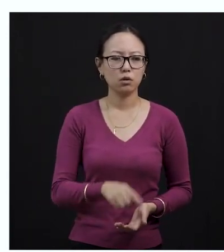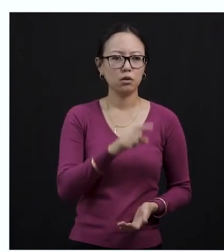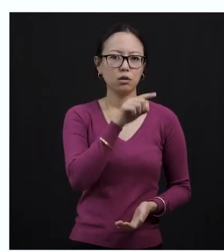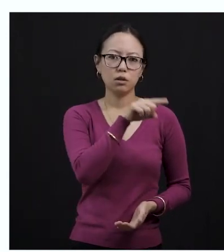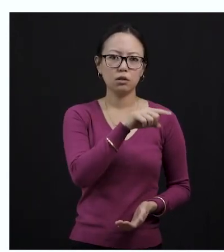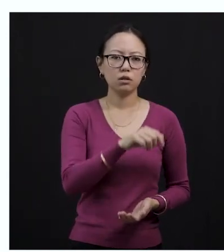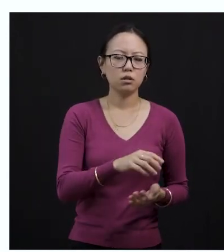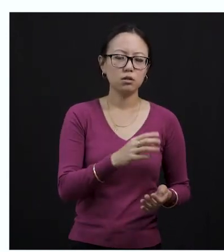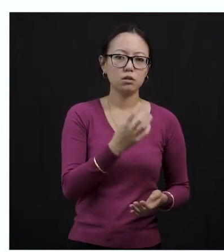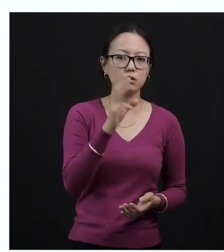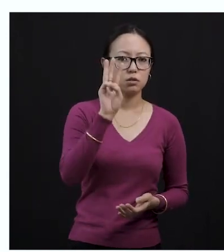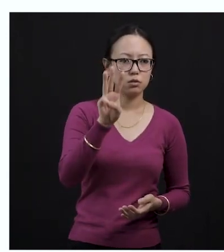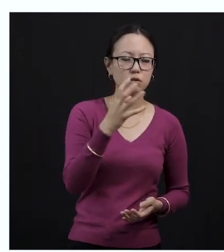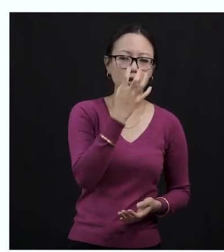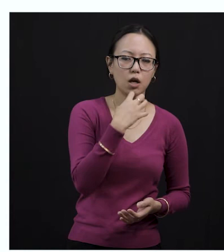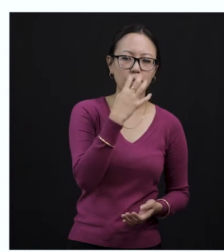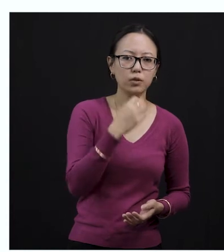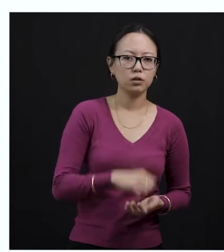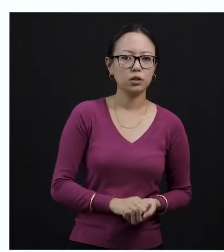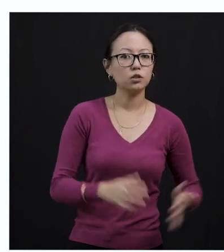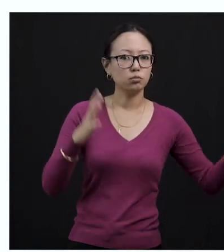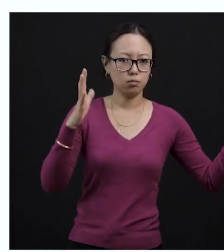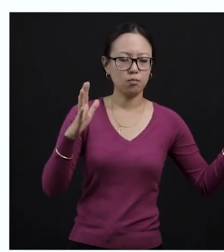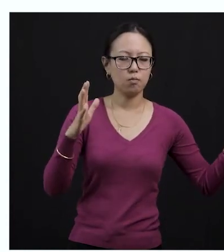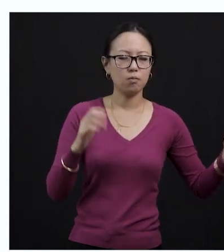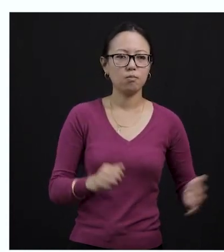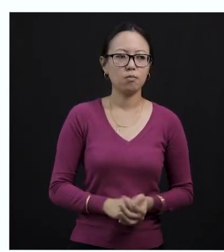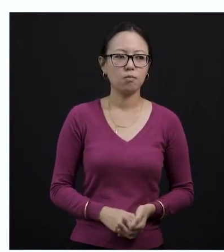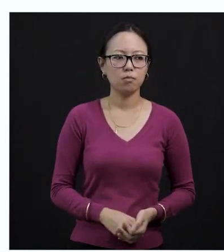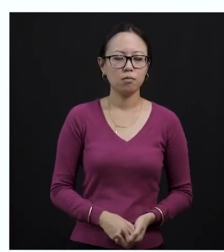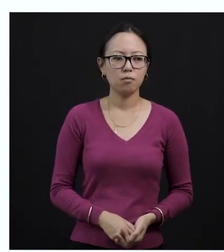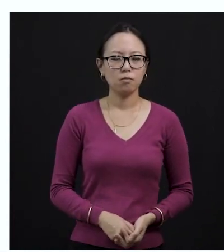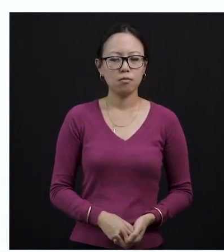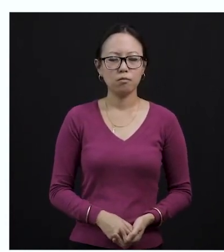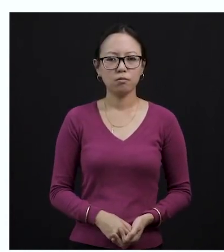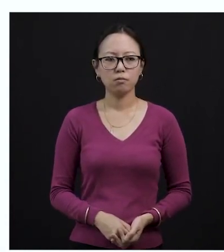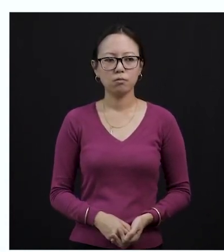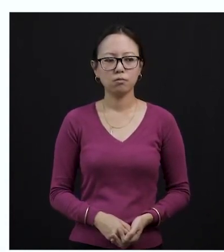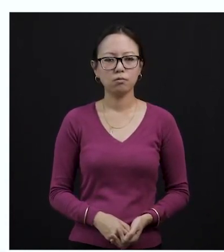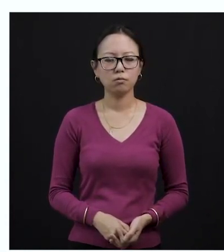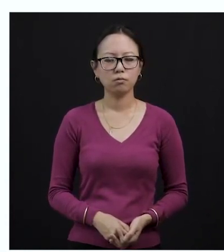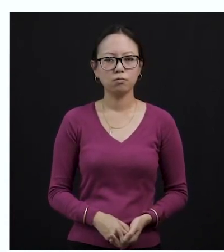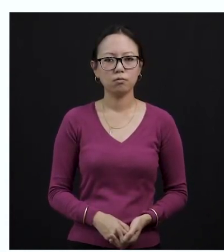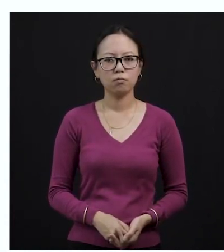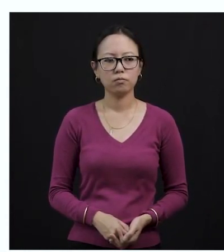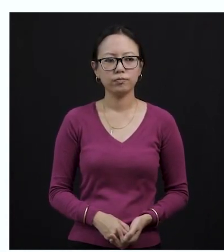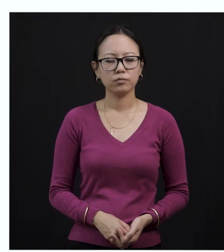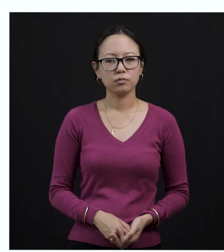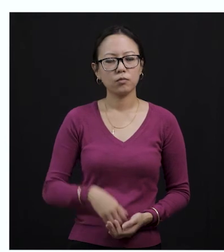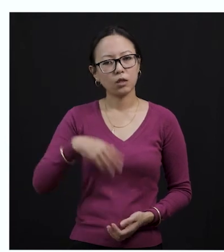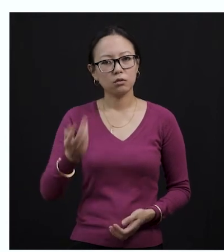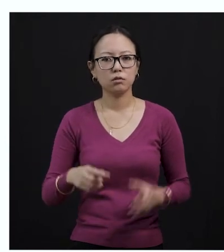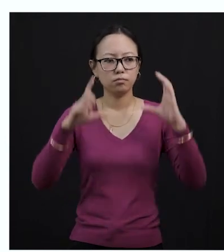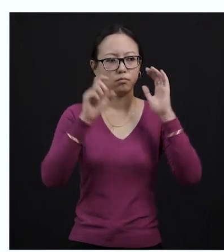will put a tick mark here to show that this is greater than this, all right? In the same way, if